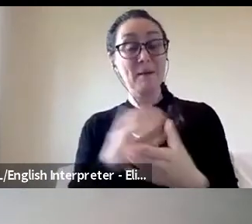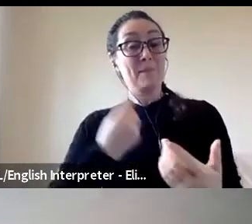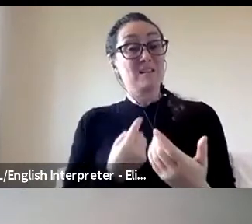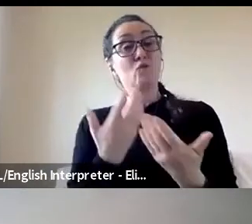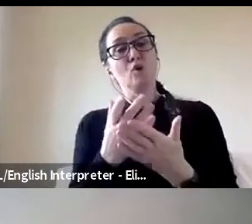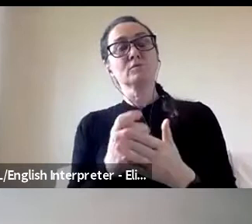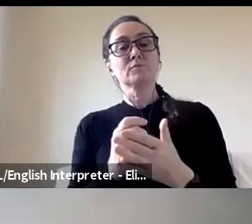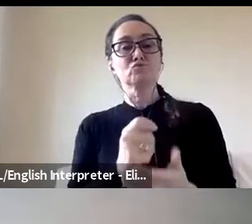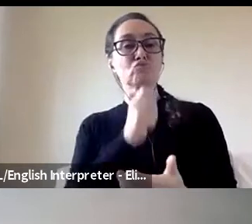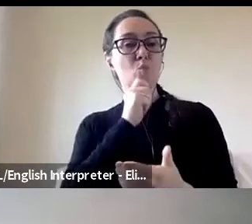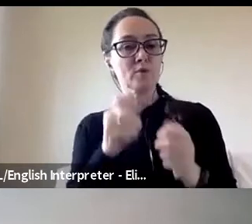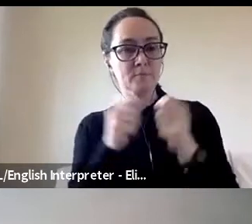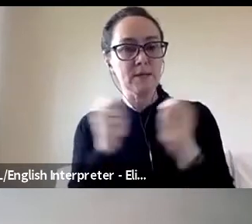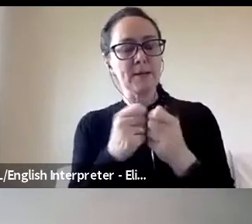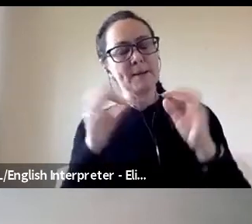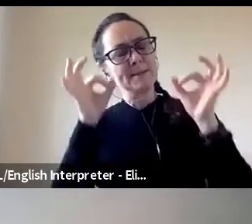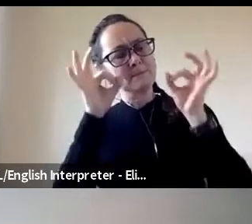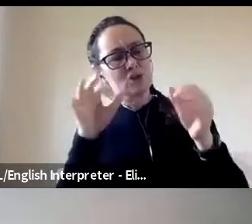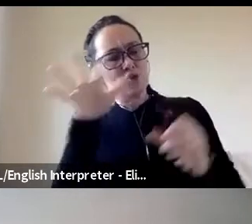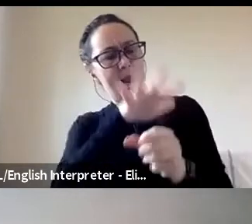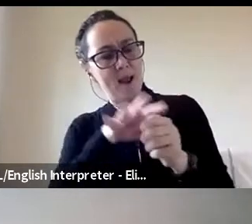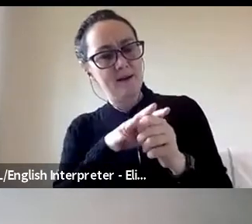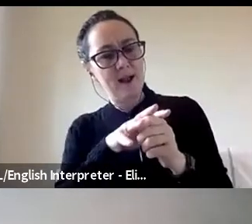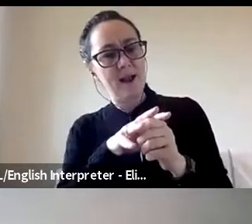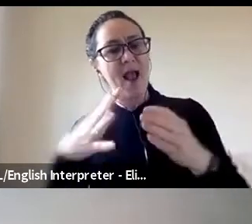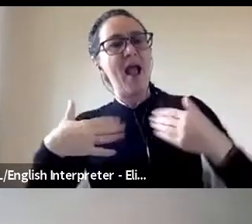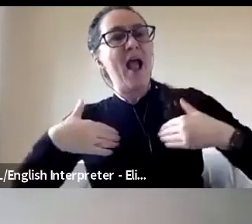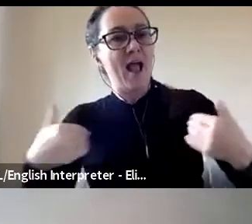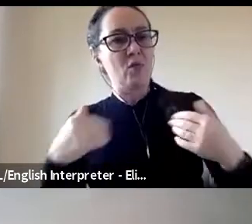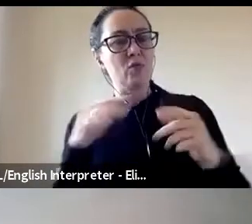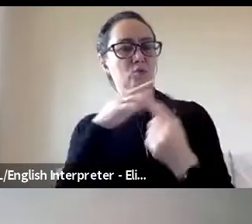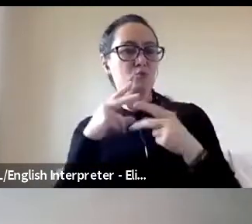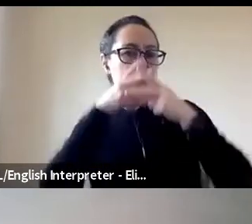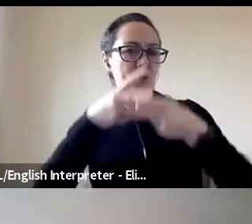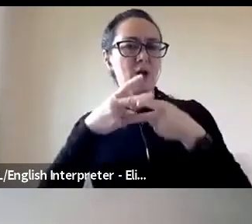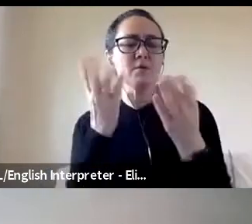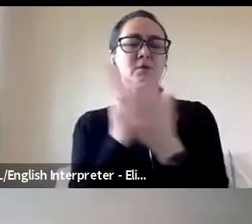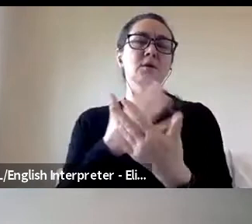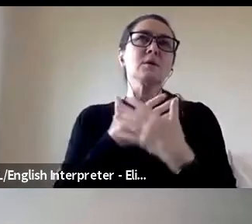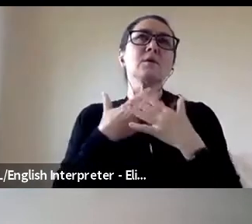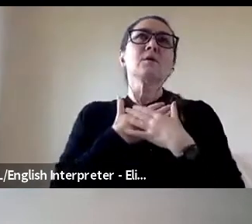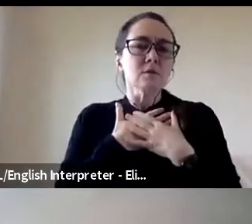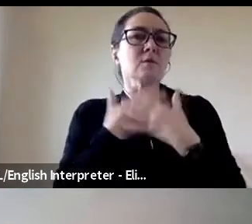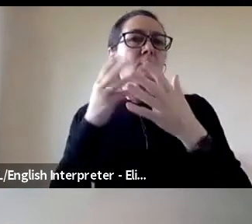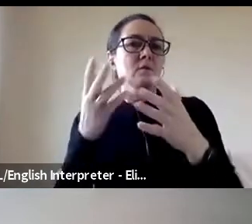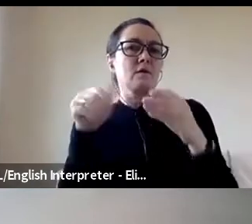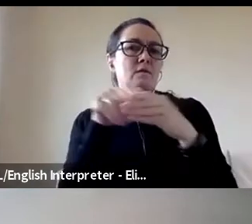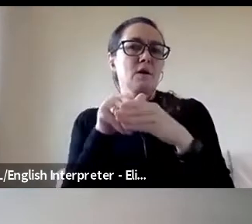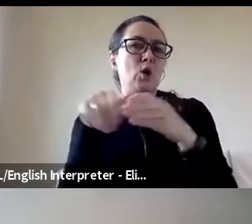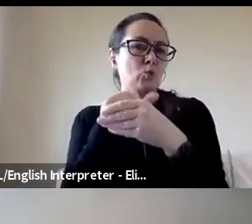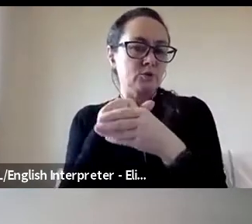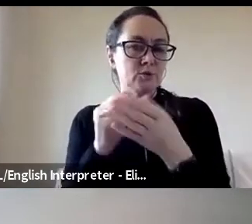journalist, I'm a health and social care specialist, and absolutely passionate about all things inclusion. So it's been fascinating to be involved